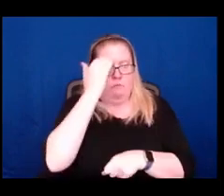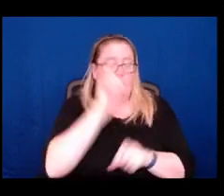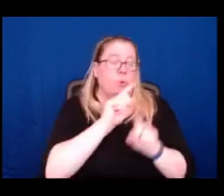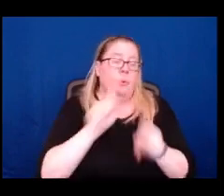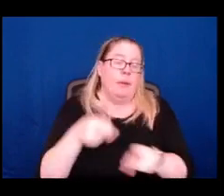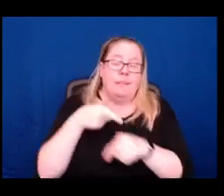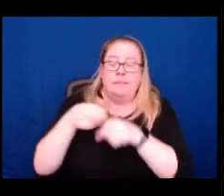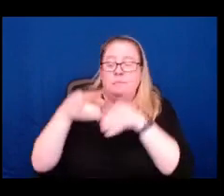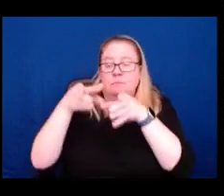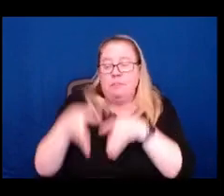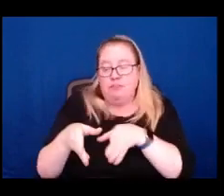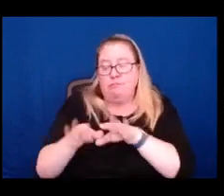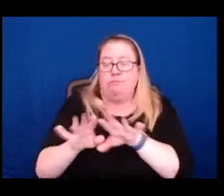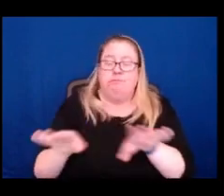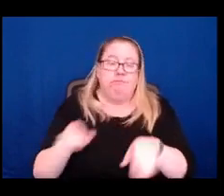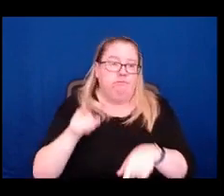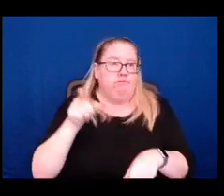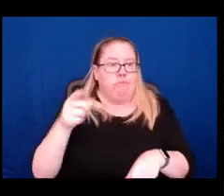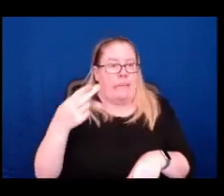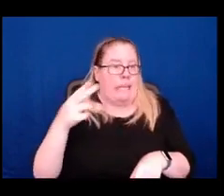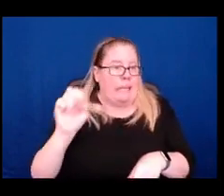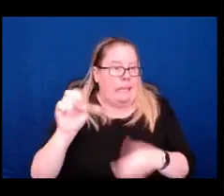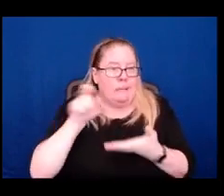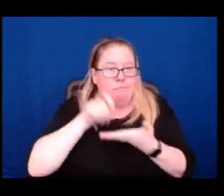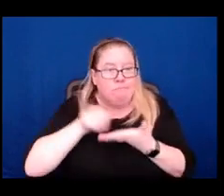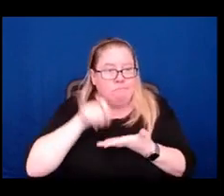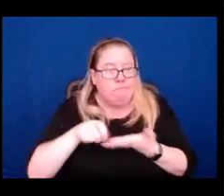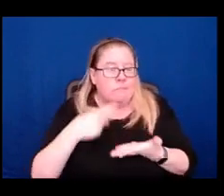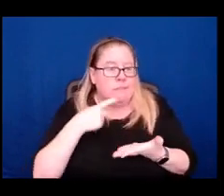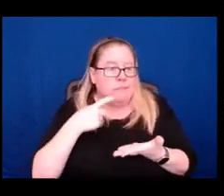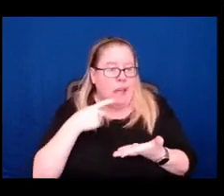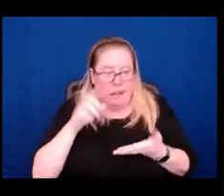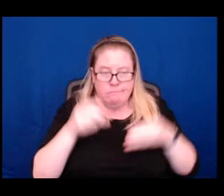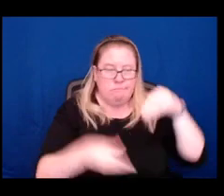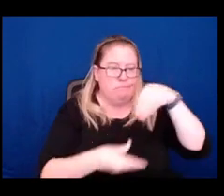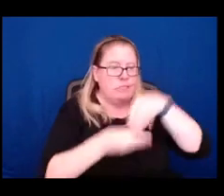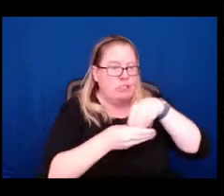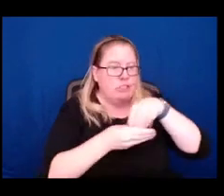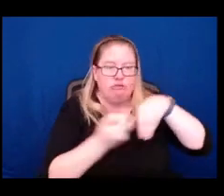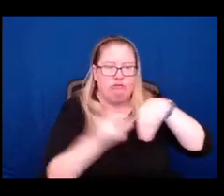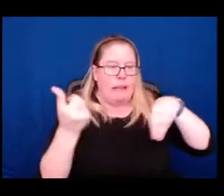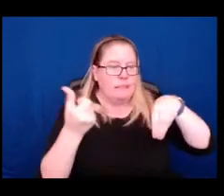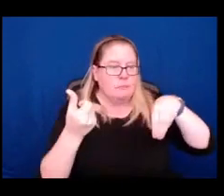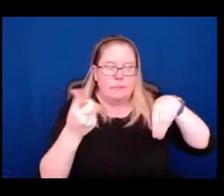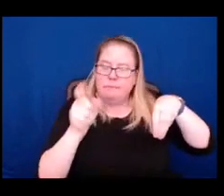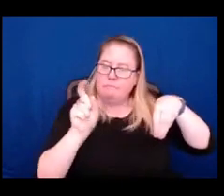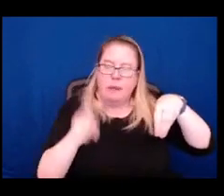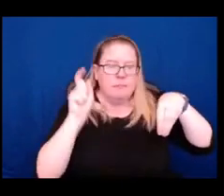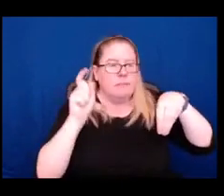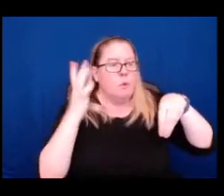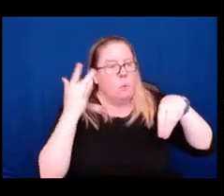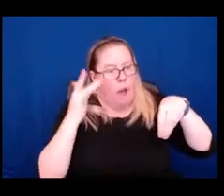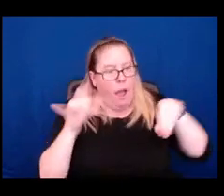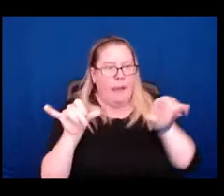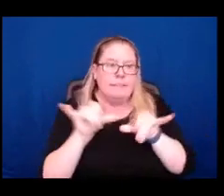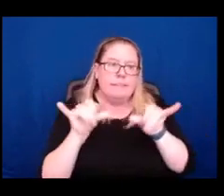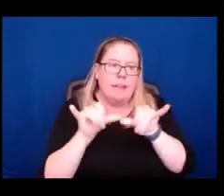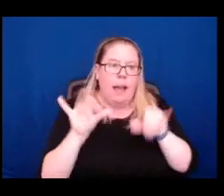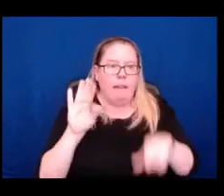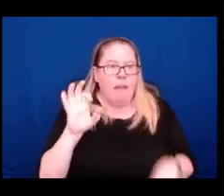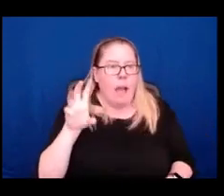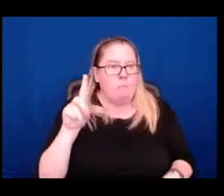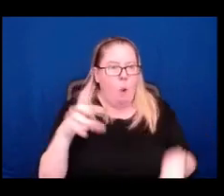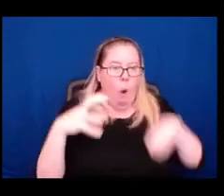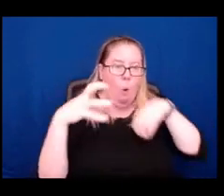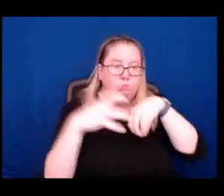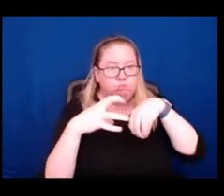went to an infertility specialist and he pretty much wrote in his notes that a hysterectomy was pretty inevitable given the size of the